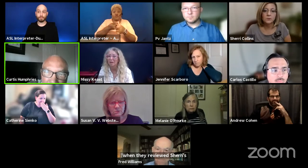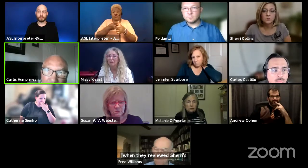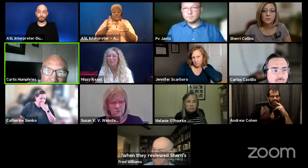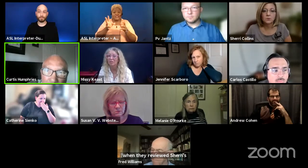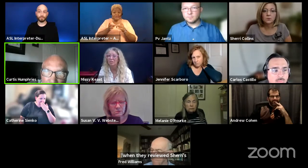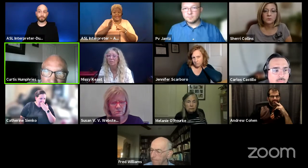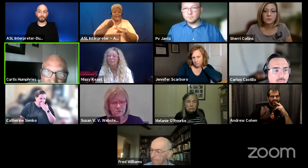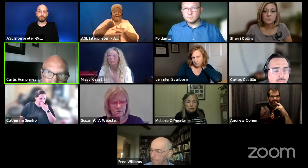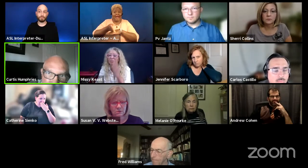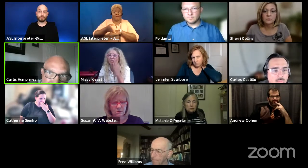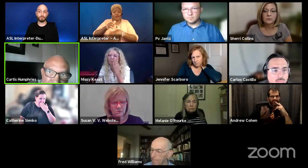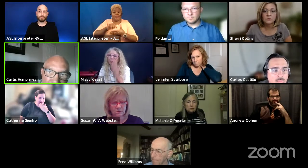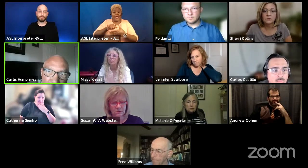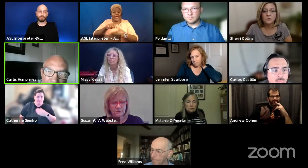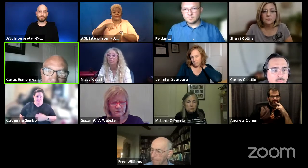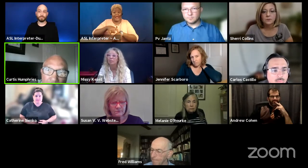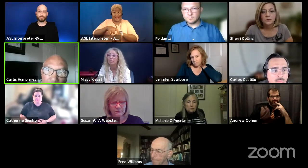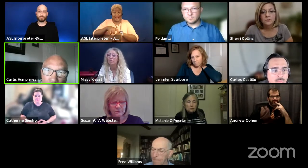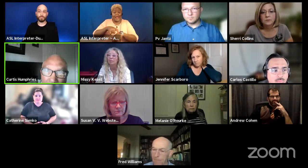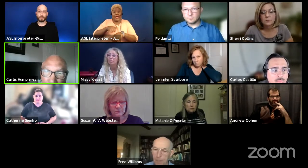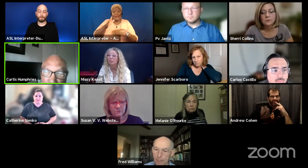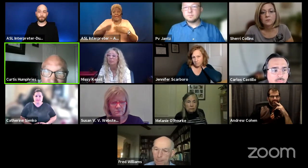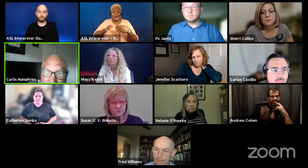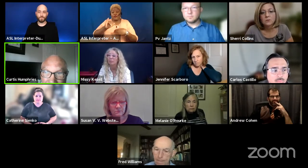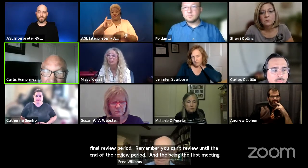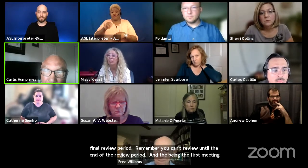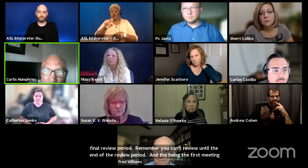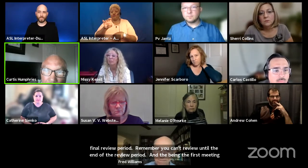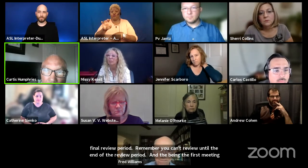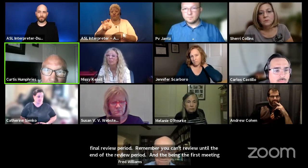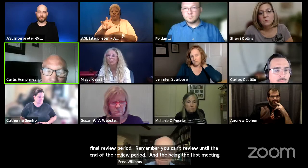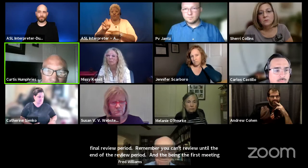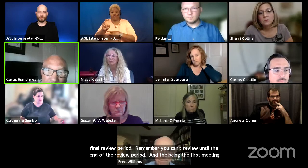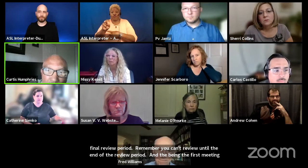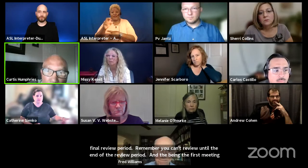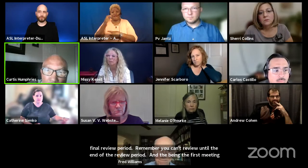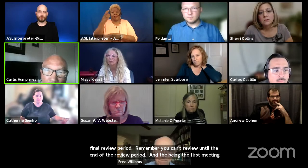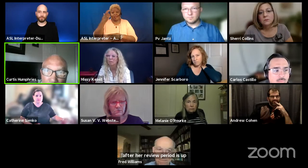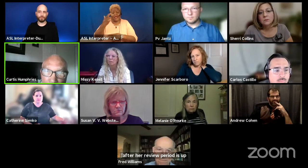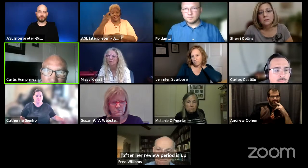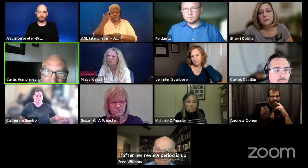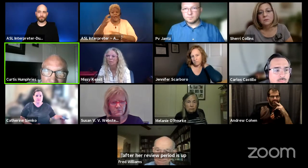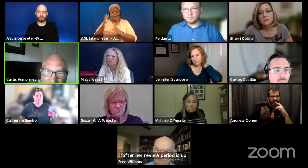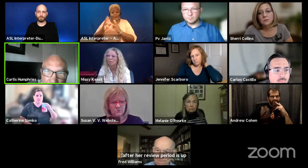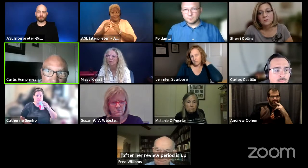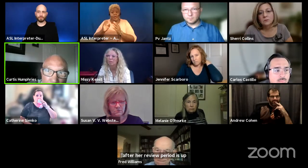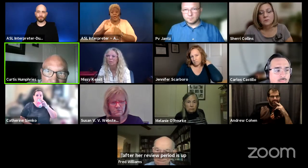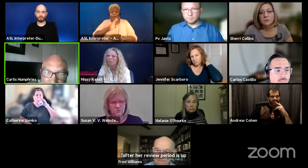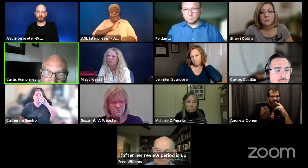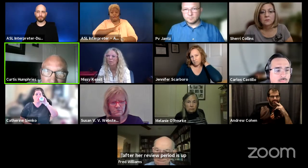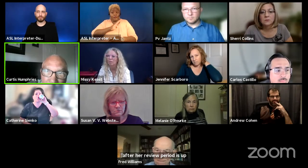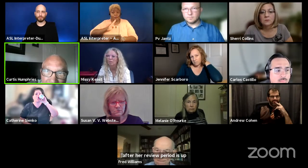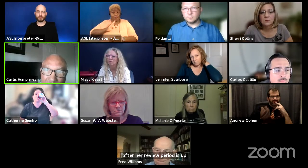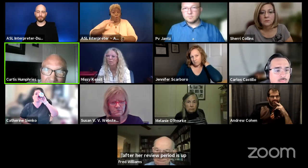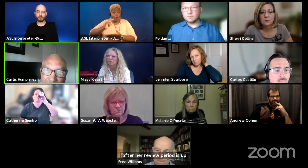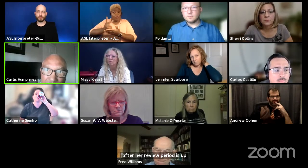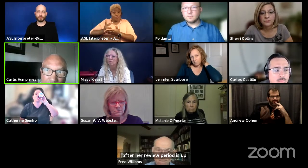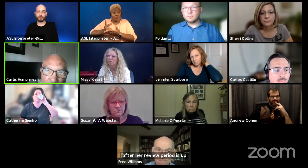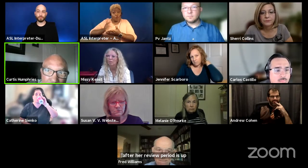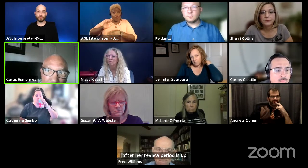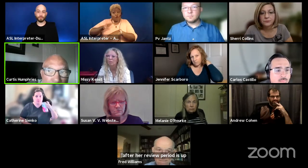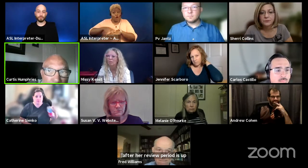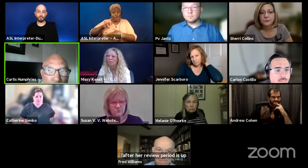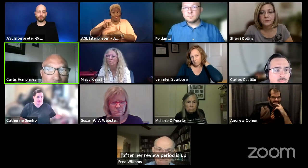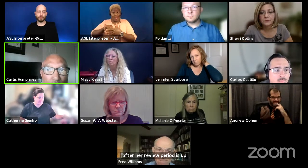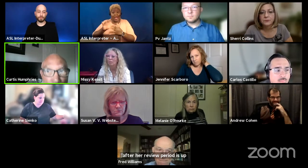period is up, which is June the 30th, is why the board meets. So if the board approves something on that board